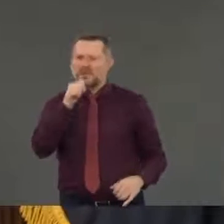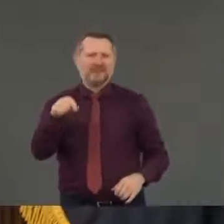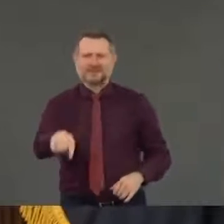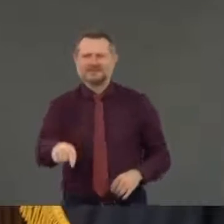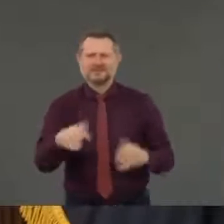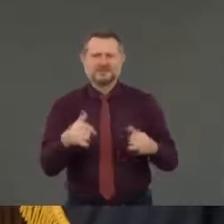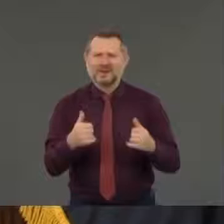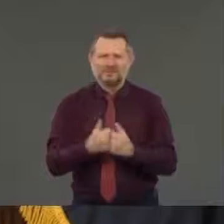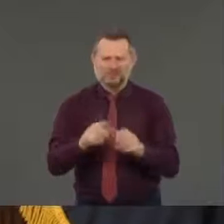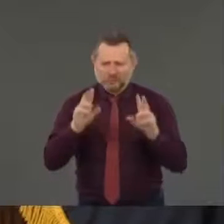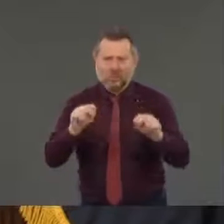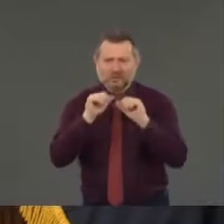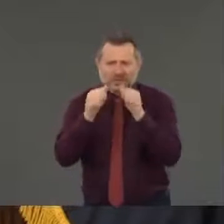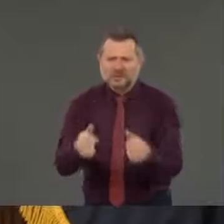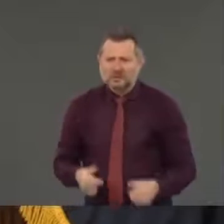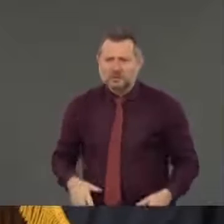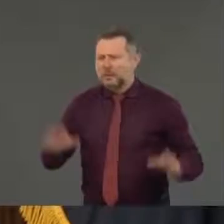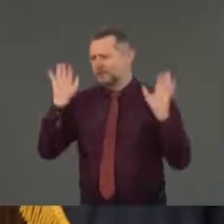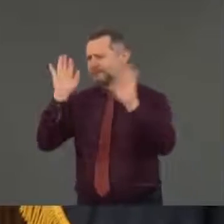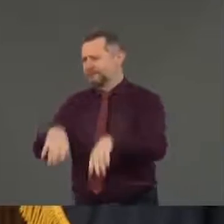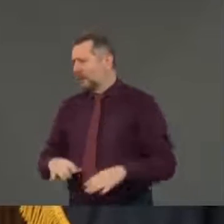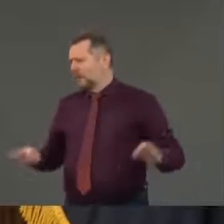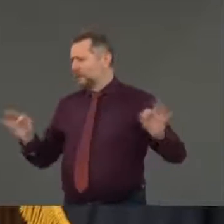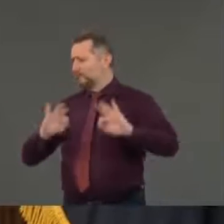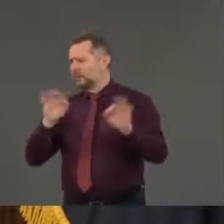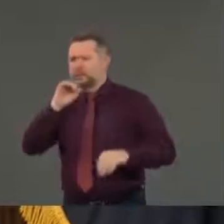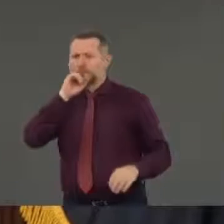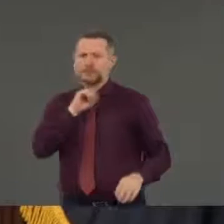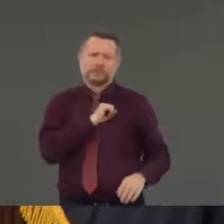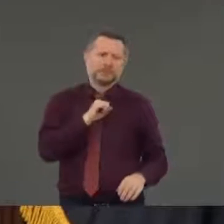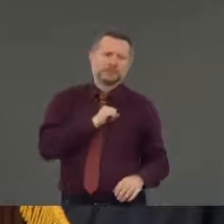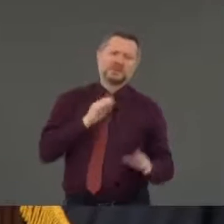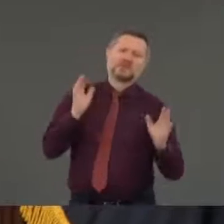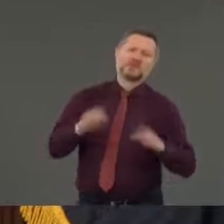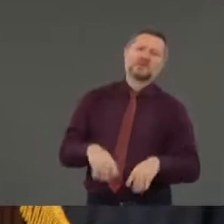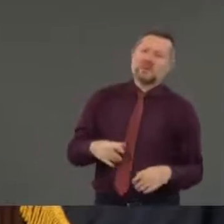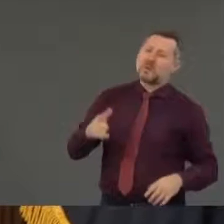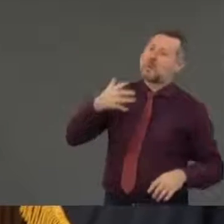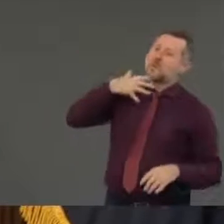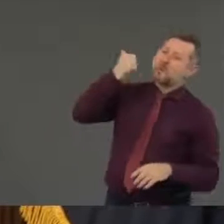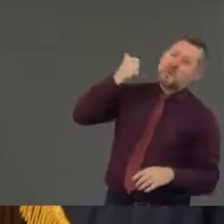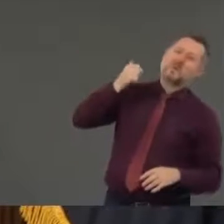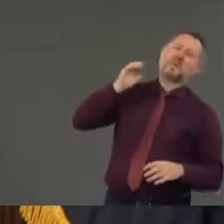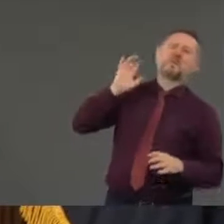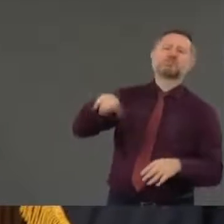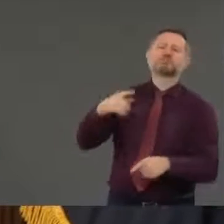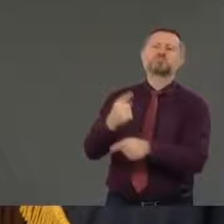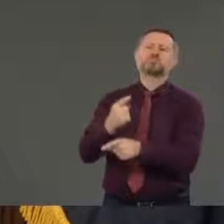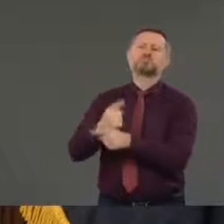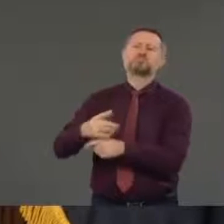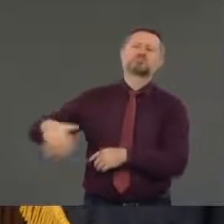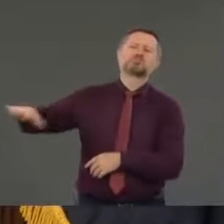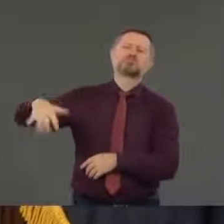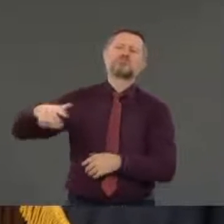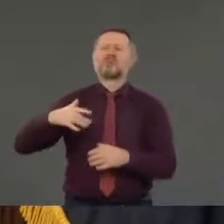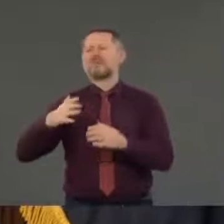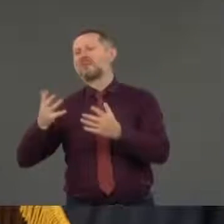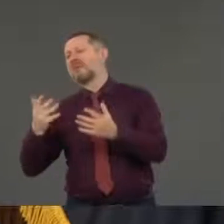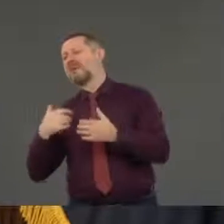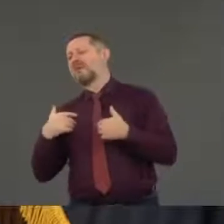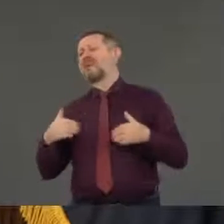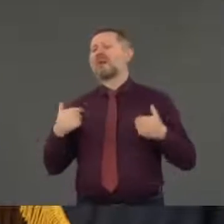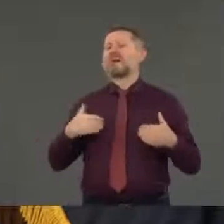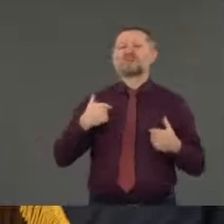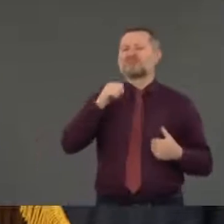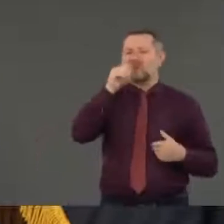not a big deal unless you're a senior citizen, don't worry about it.